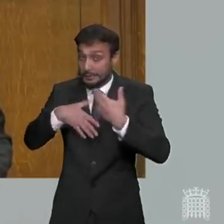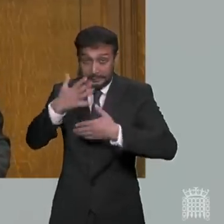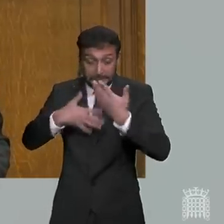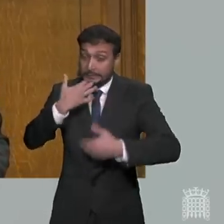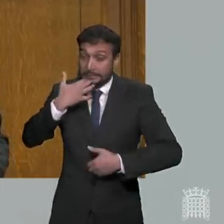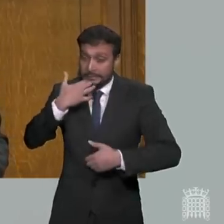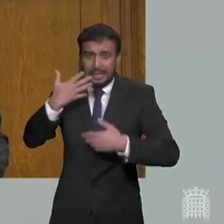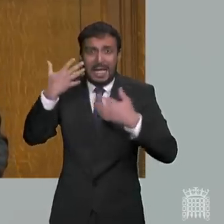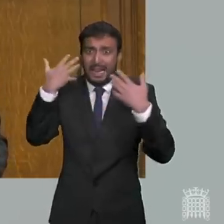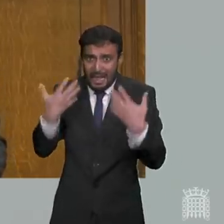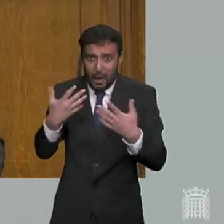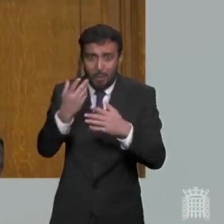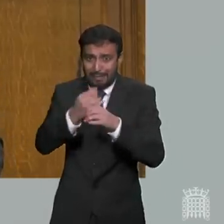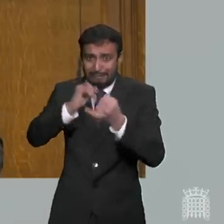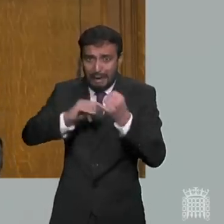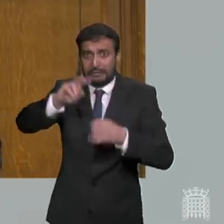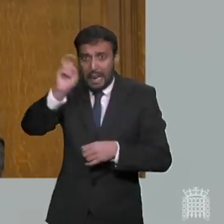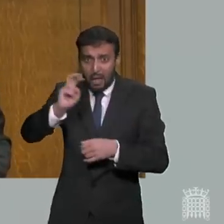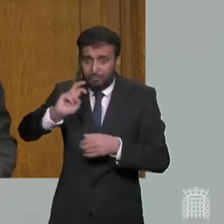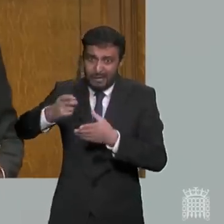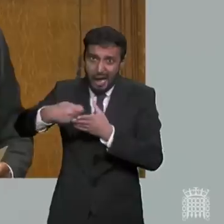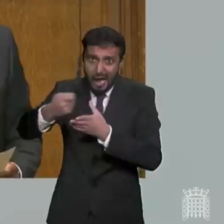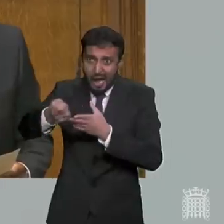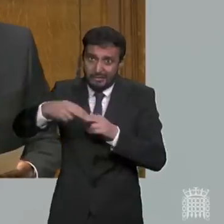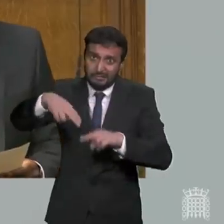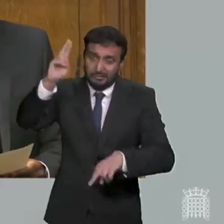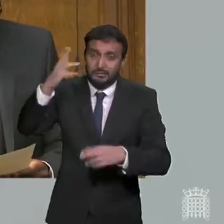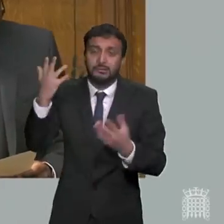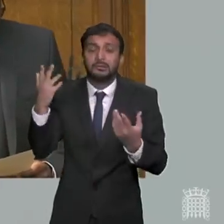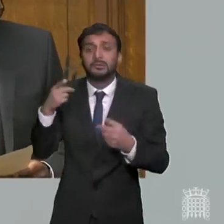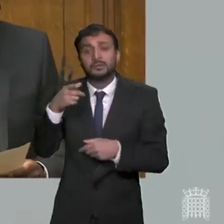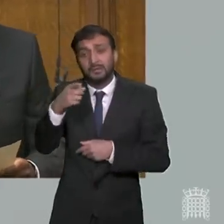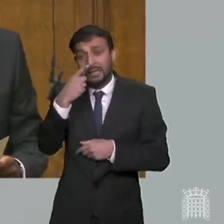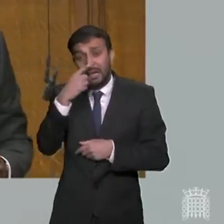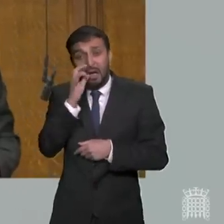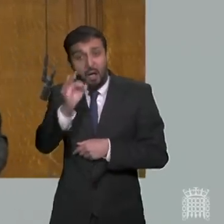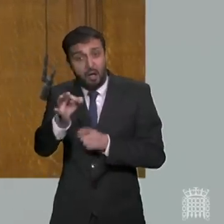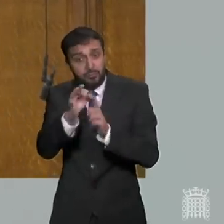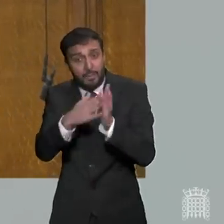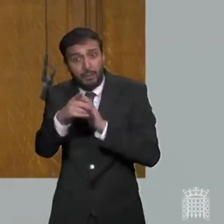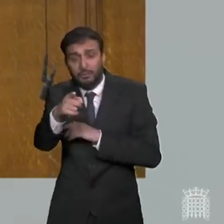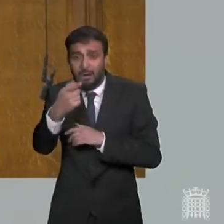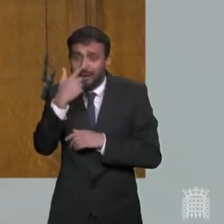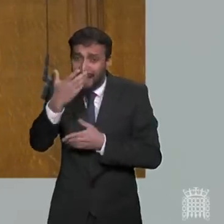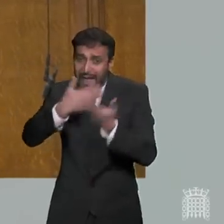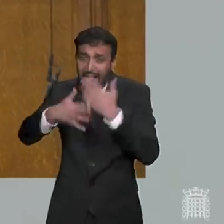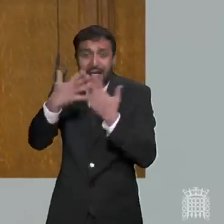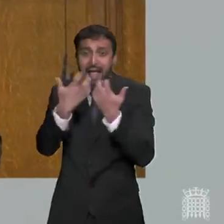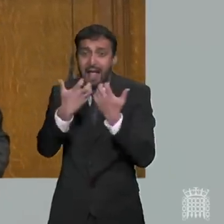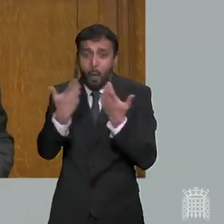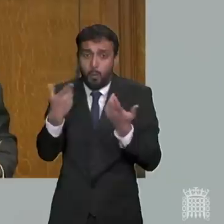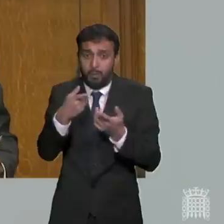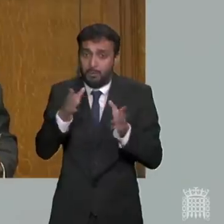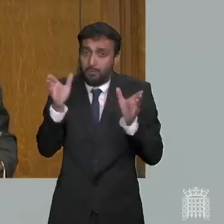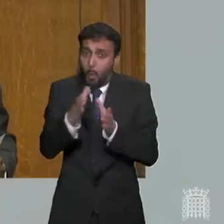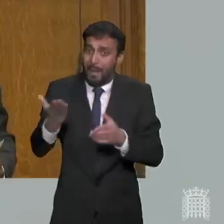Can the Prime Minister lay out how he will ensure businesses such as Fred Hallam will be supported in the coming months so that they may